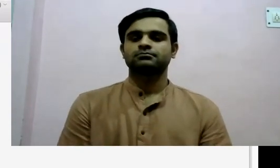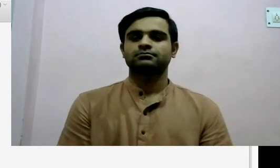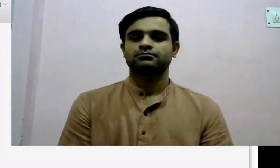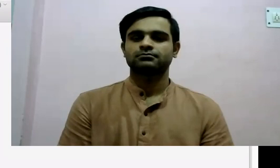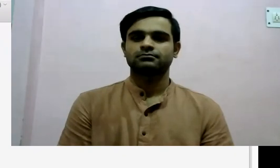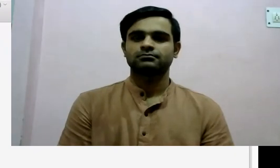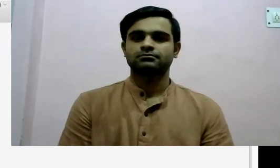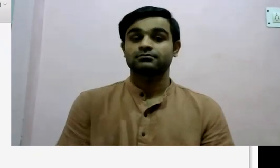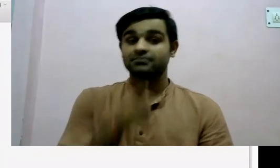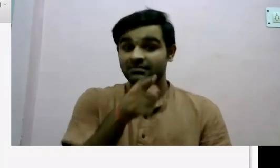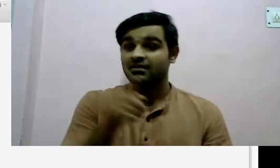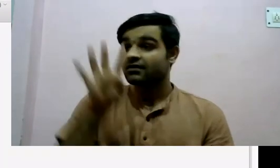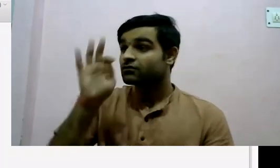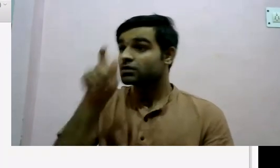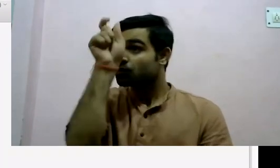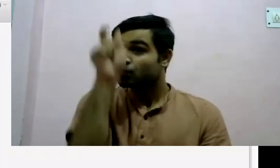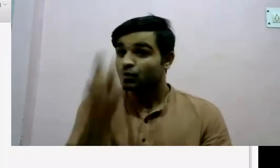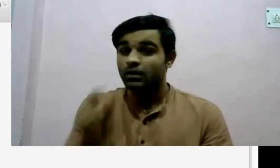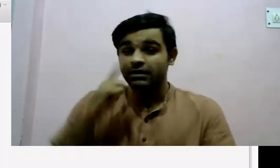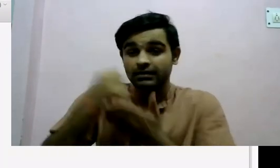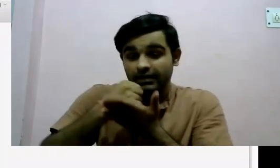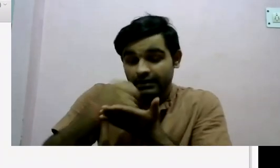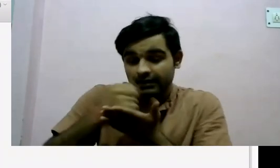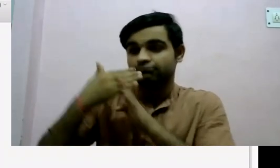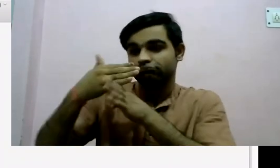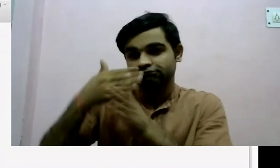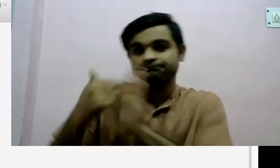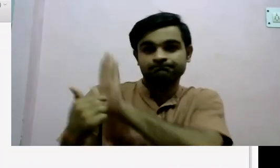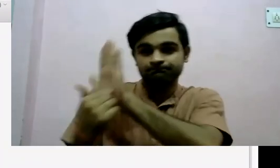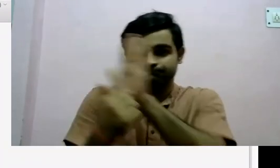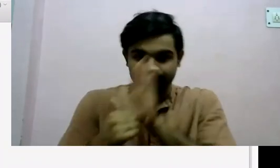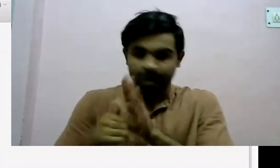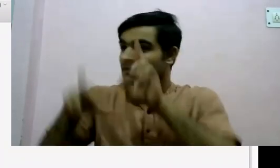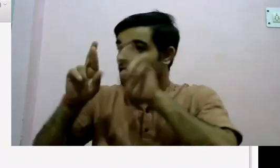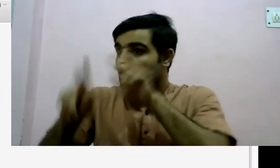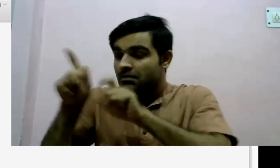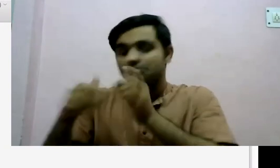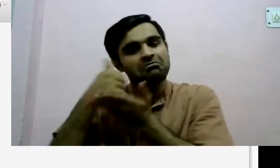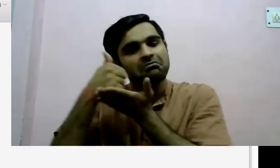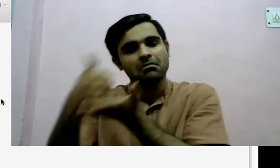So these are the 40 signs that we have tried to share with you, and we hope that these will help.